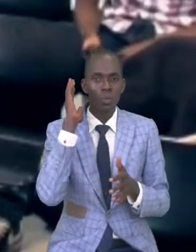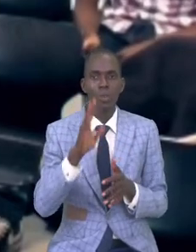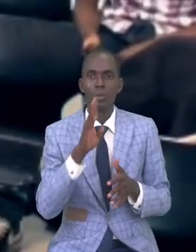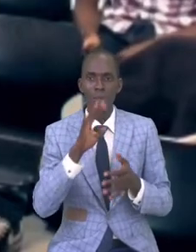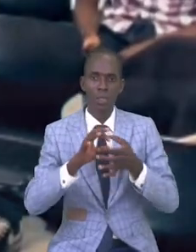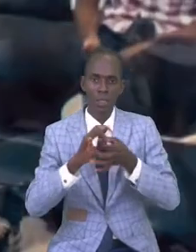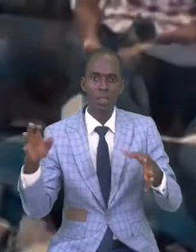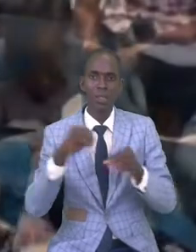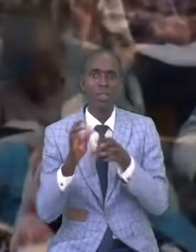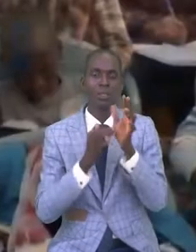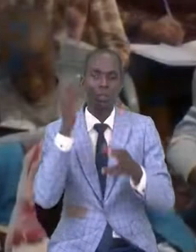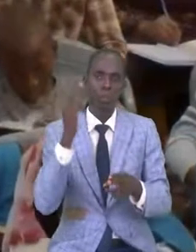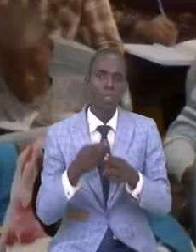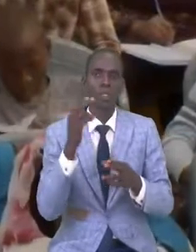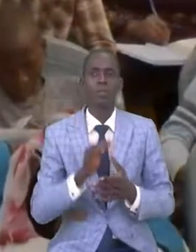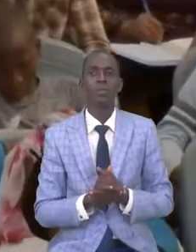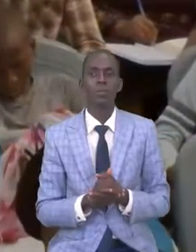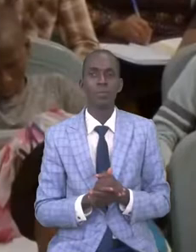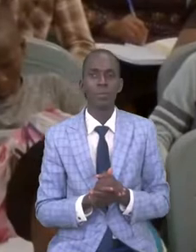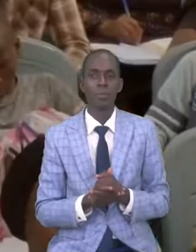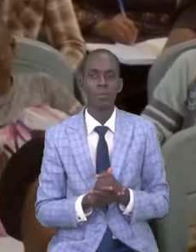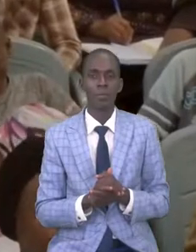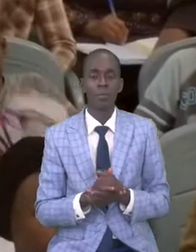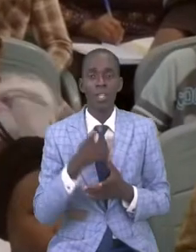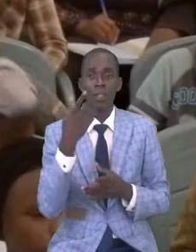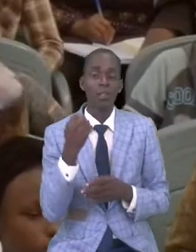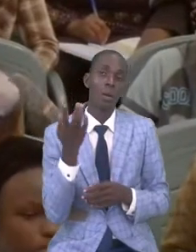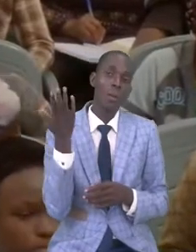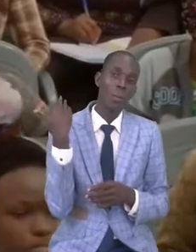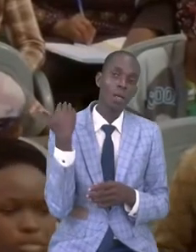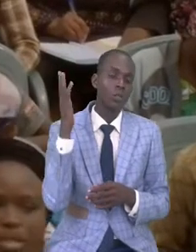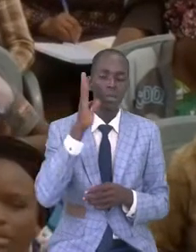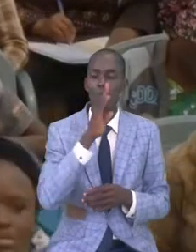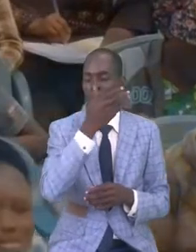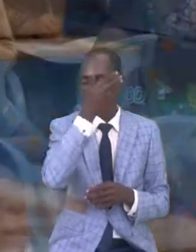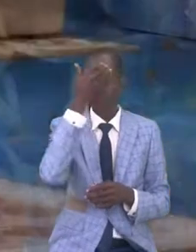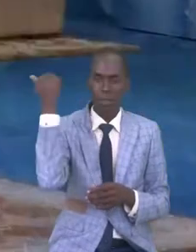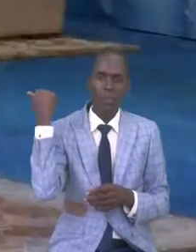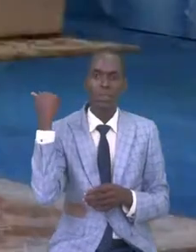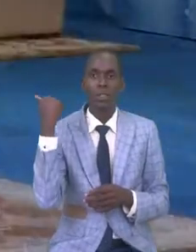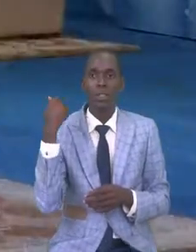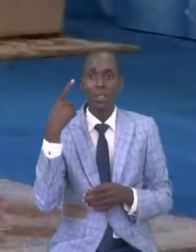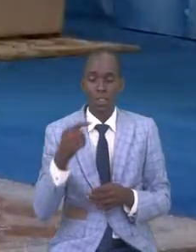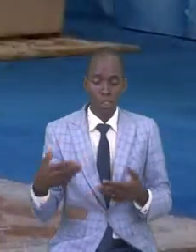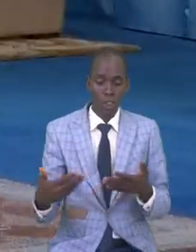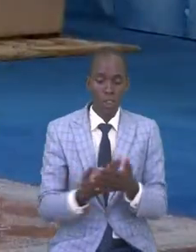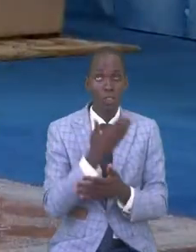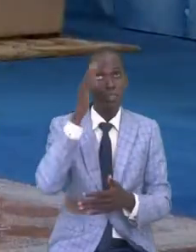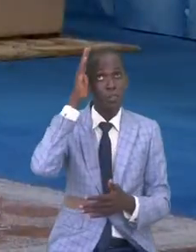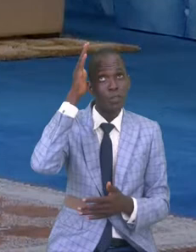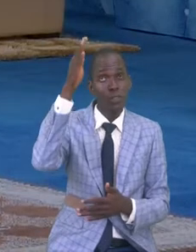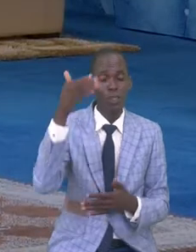in Jesus' name. The past will be forgotten. A new future, a